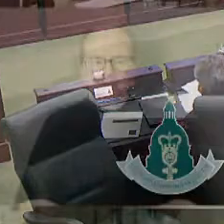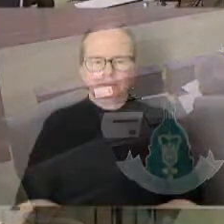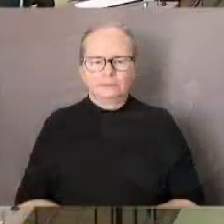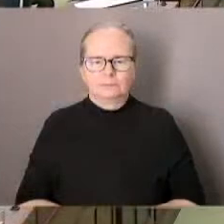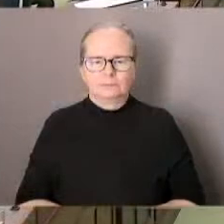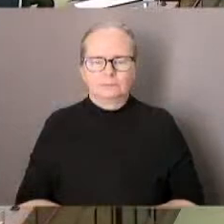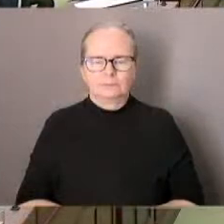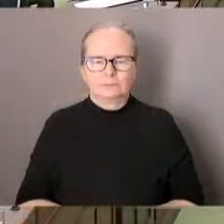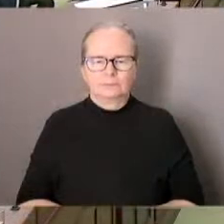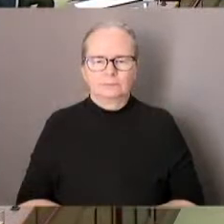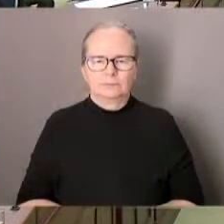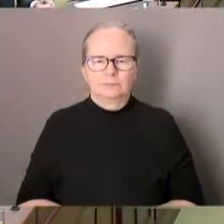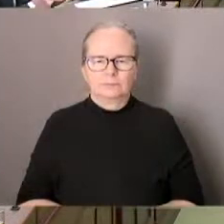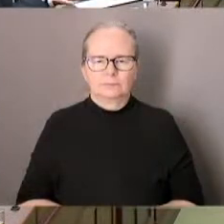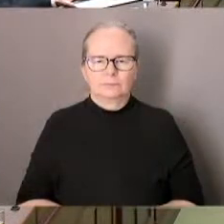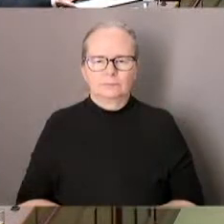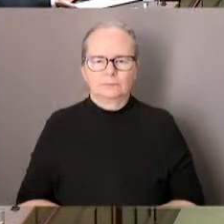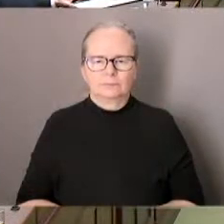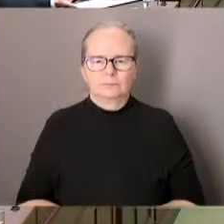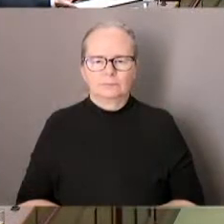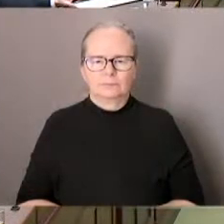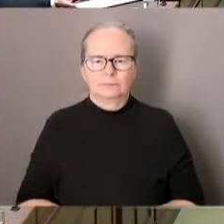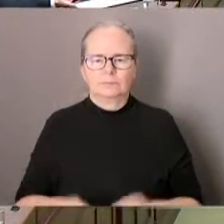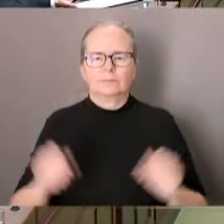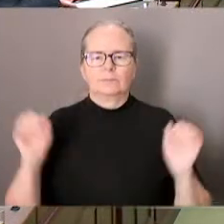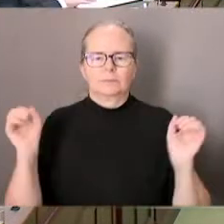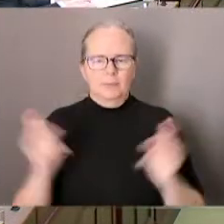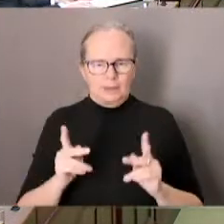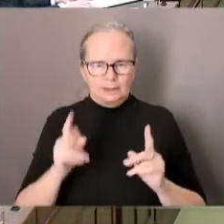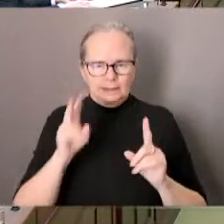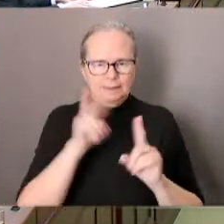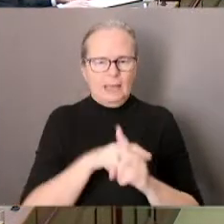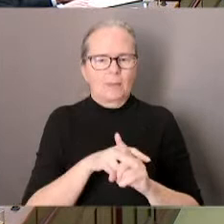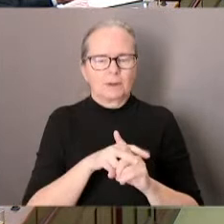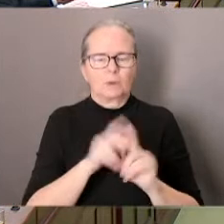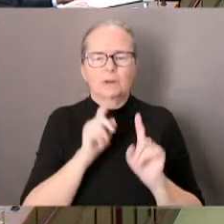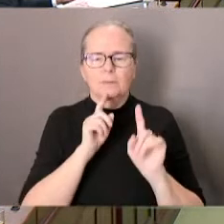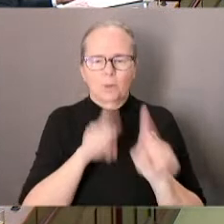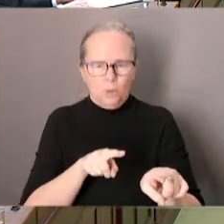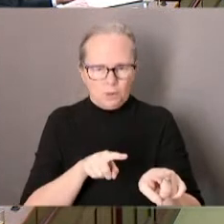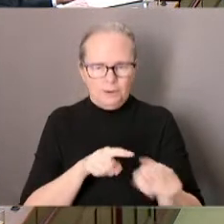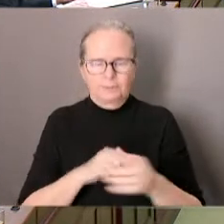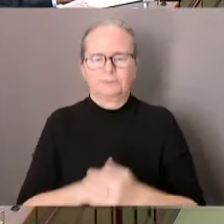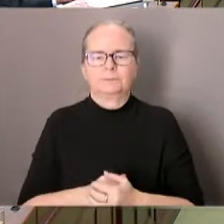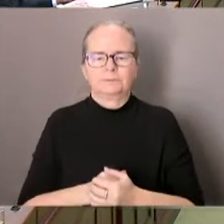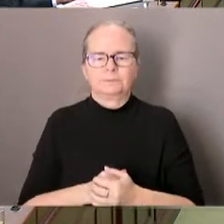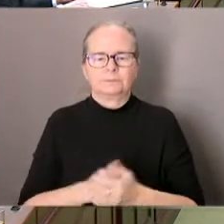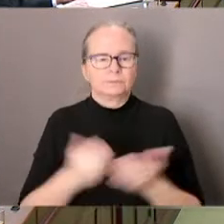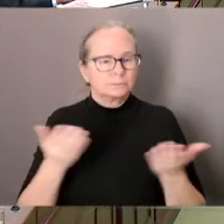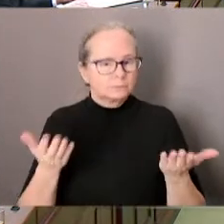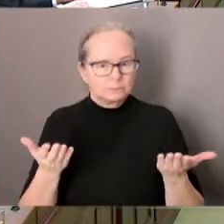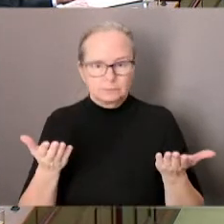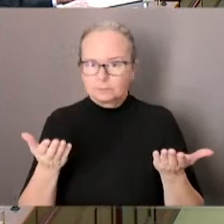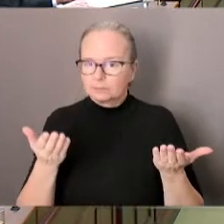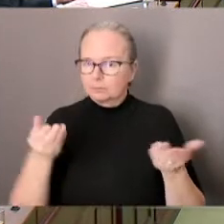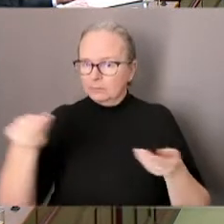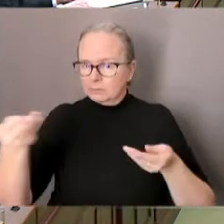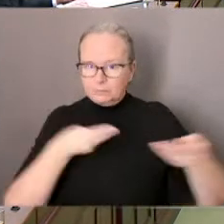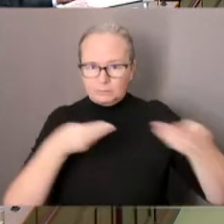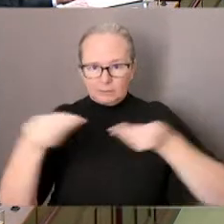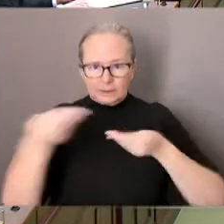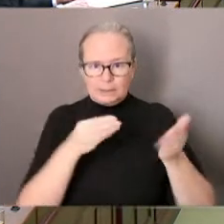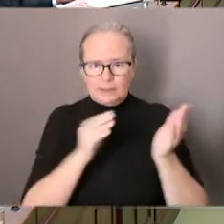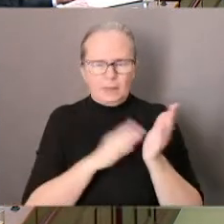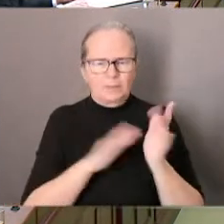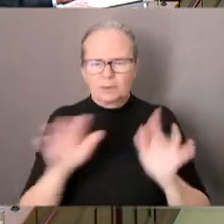returns and reports all tablings oh this is a little tricky right now uh The Honorable member for Edmonton